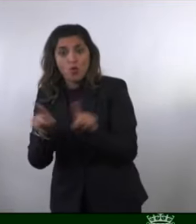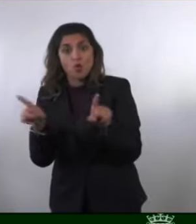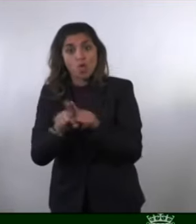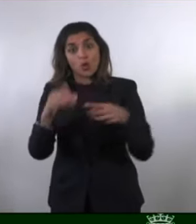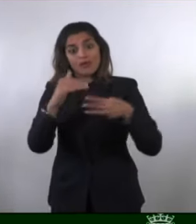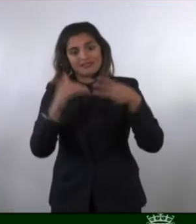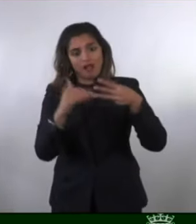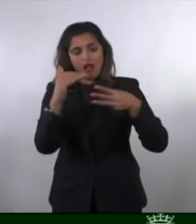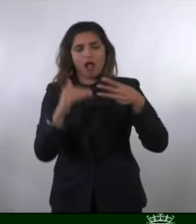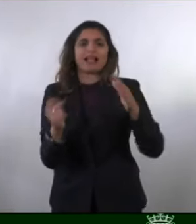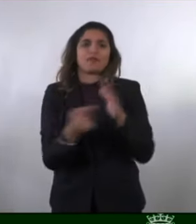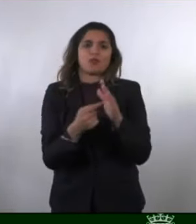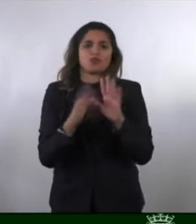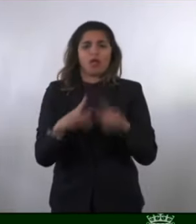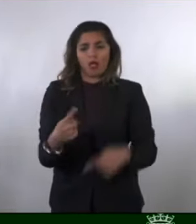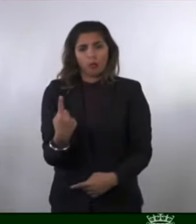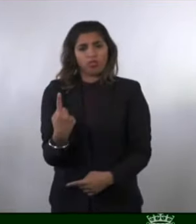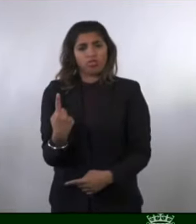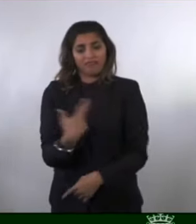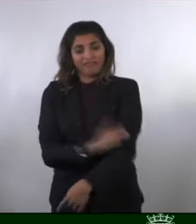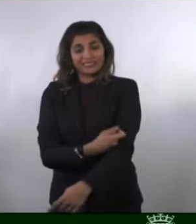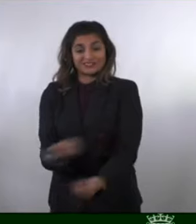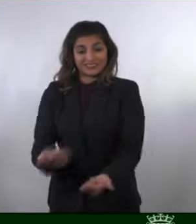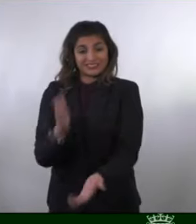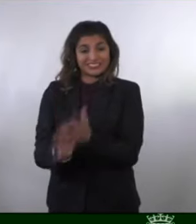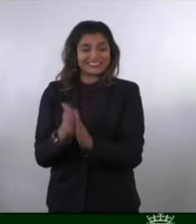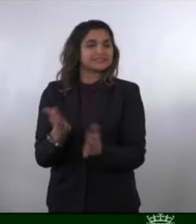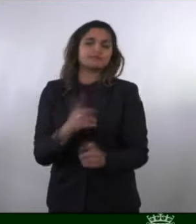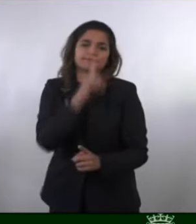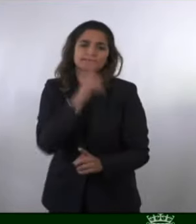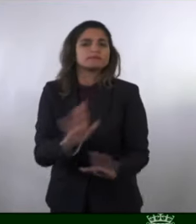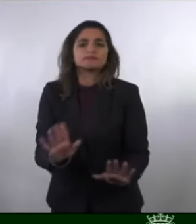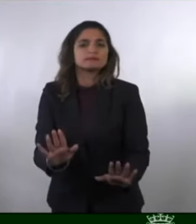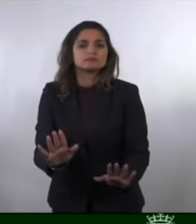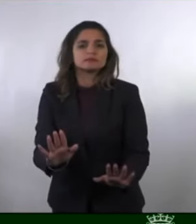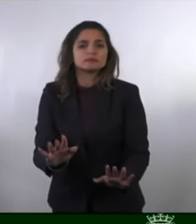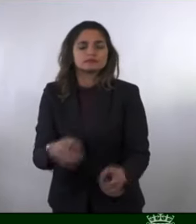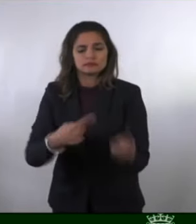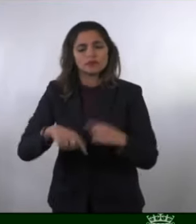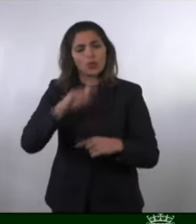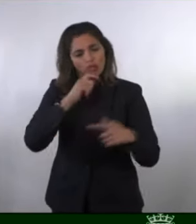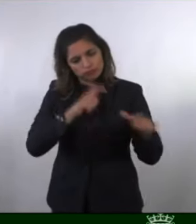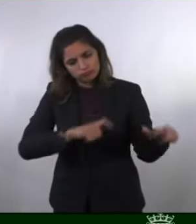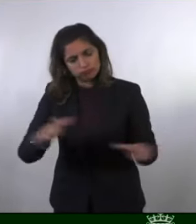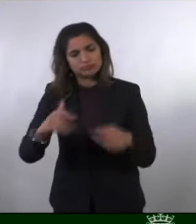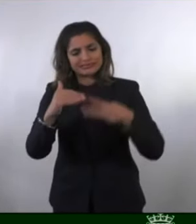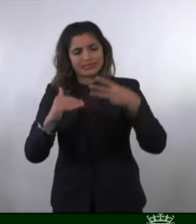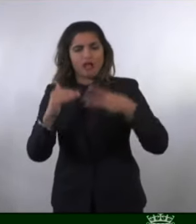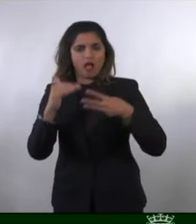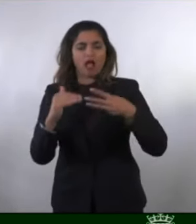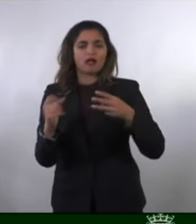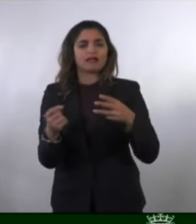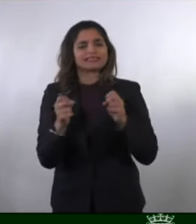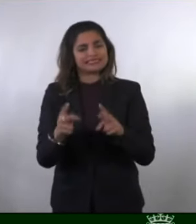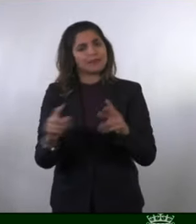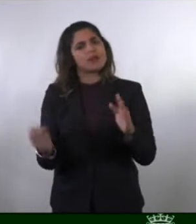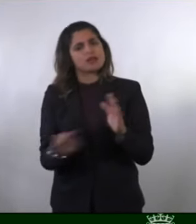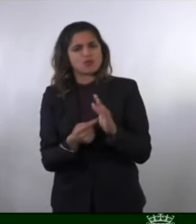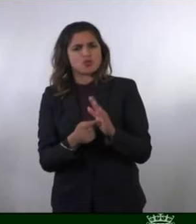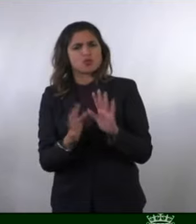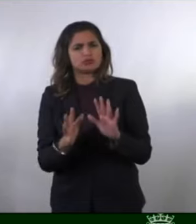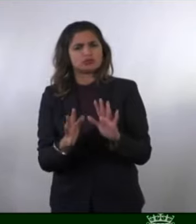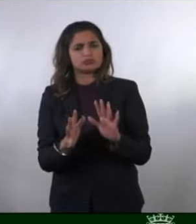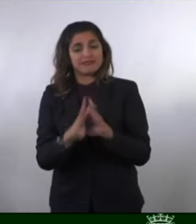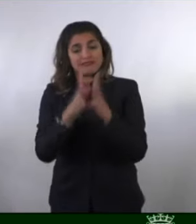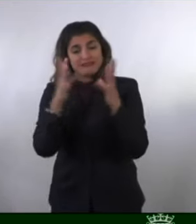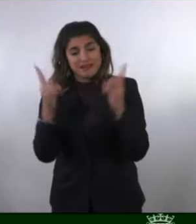we have had and will have in place when we come out of this lockdown. And the way forward